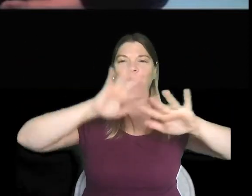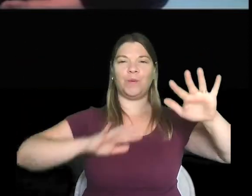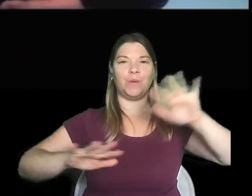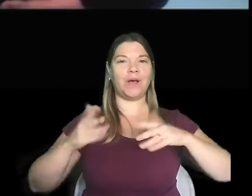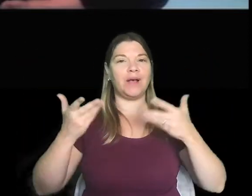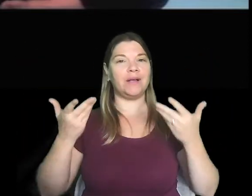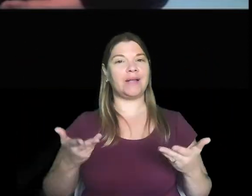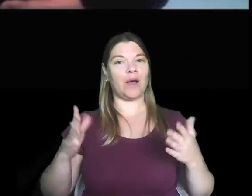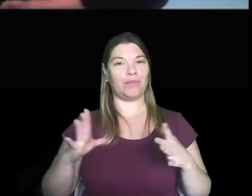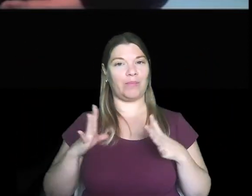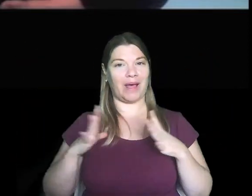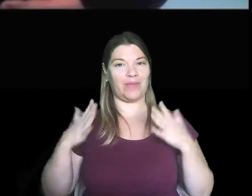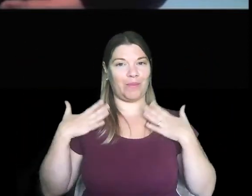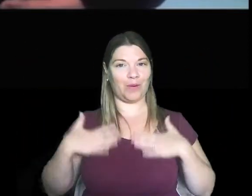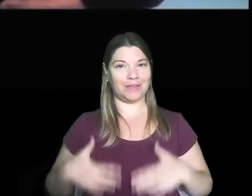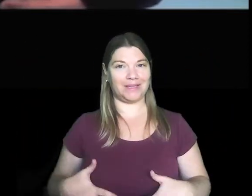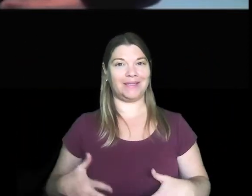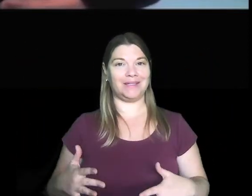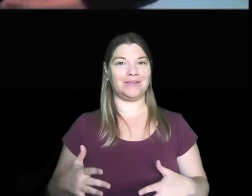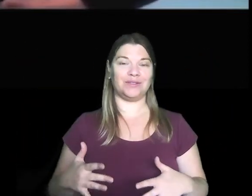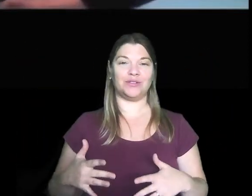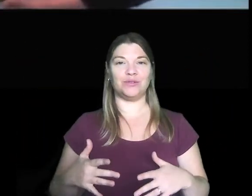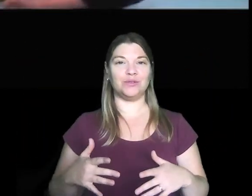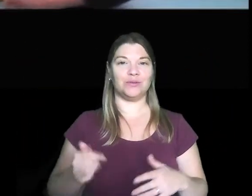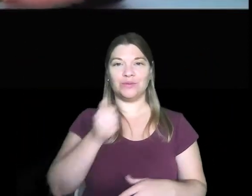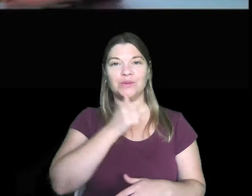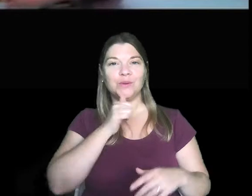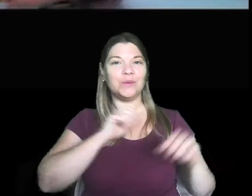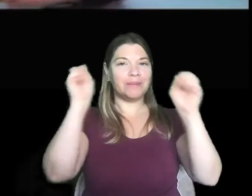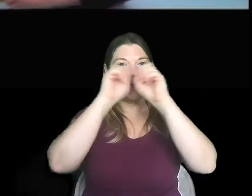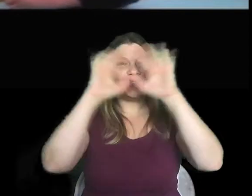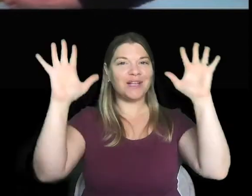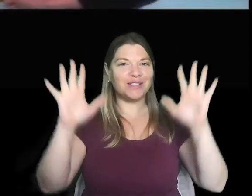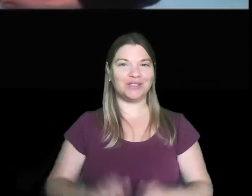the different sensations within our imagination.